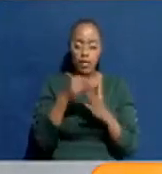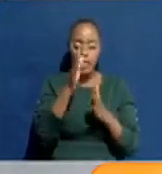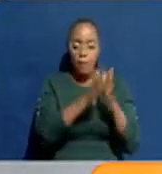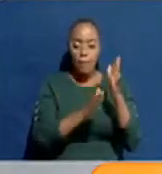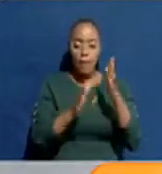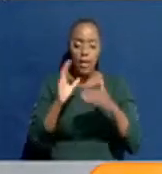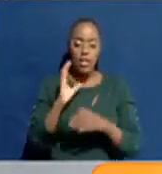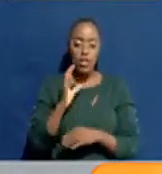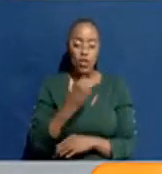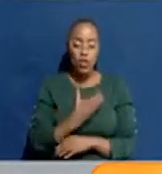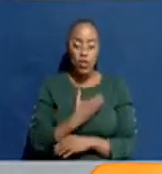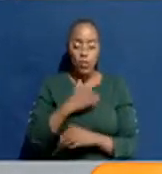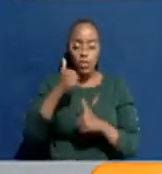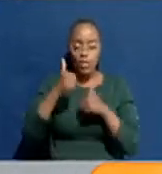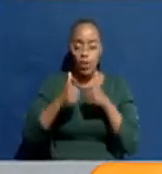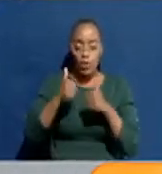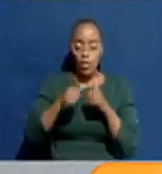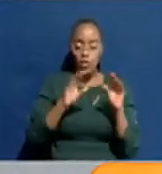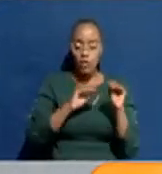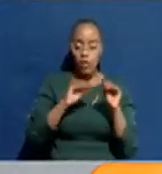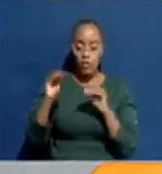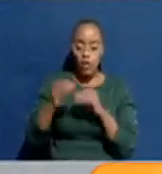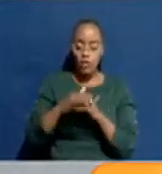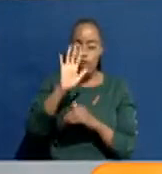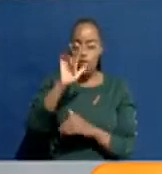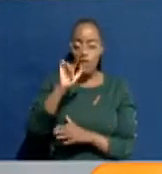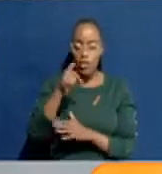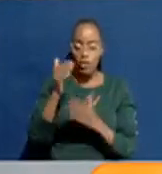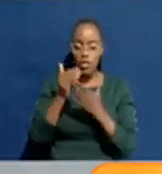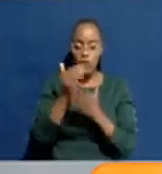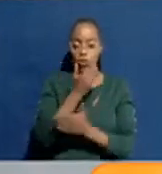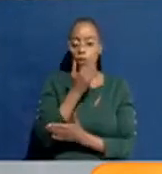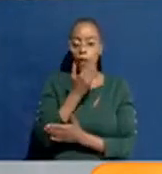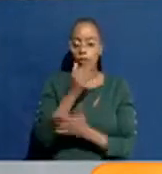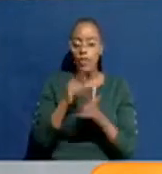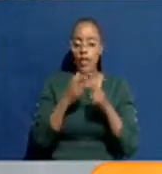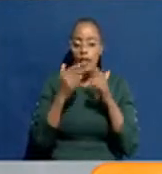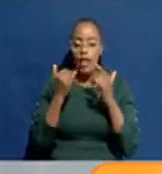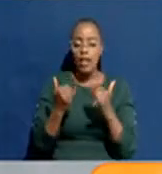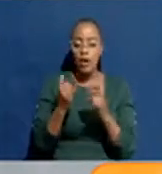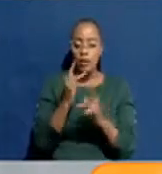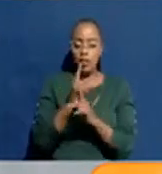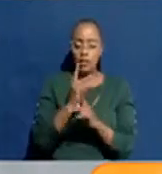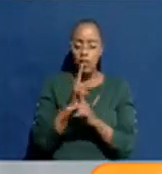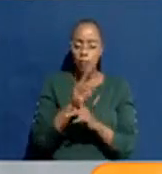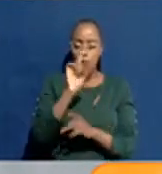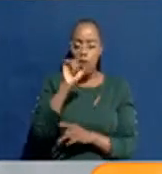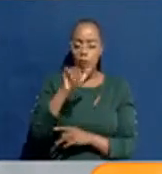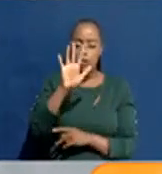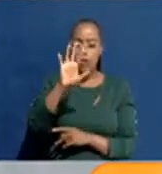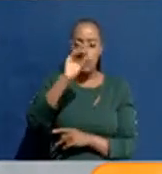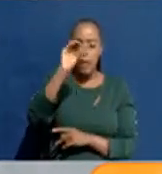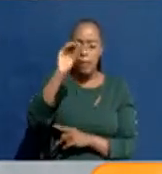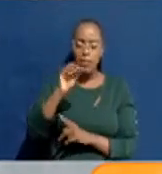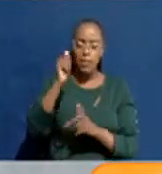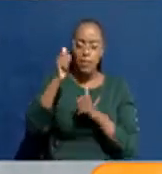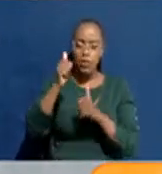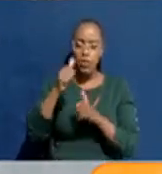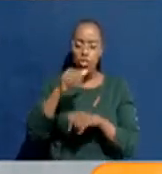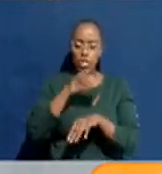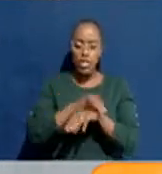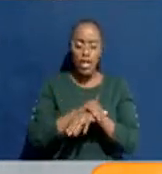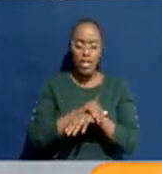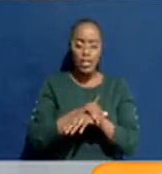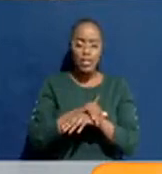Committee that you remove the cap of 5,000 shillings and now keep it 1.5% of whatever amount that you earn, It